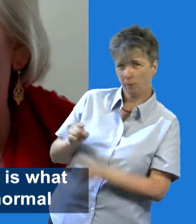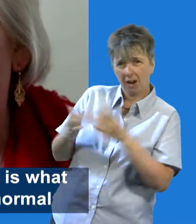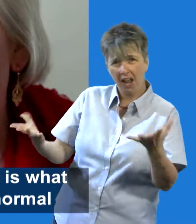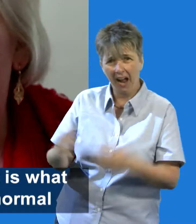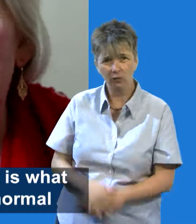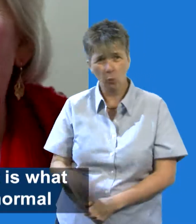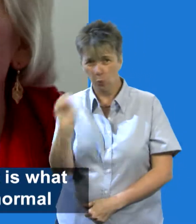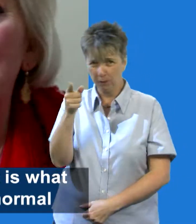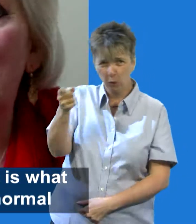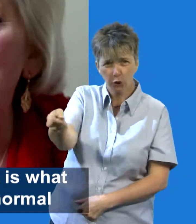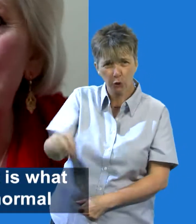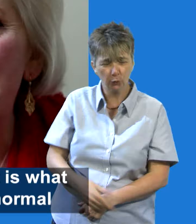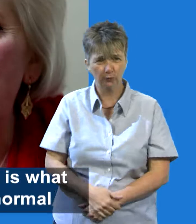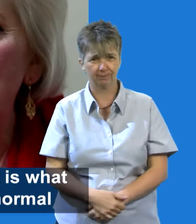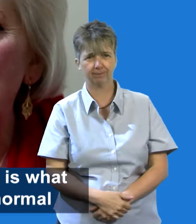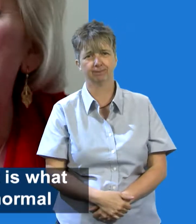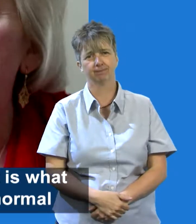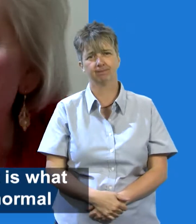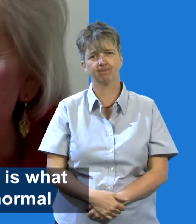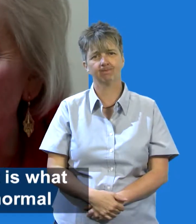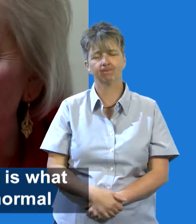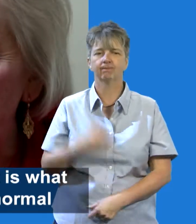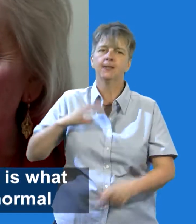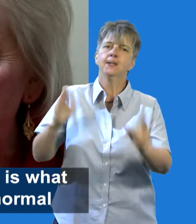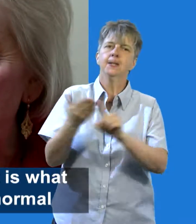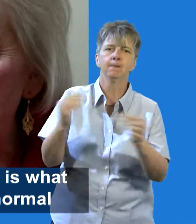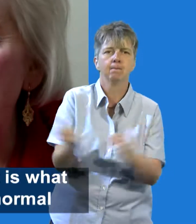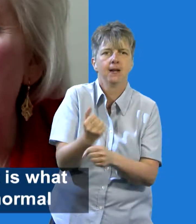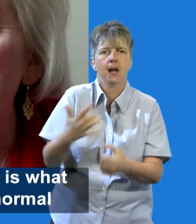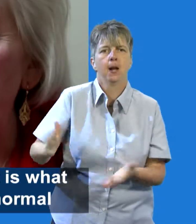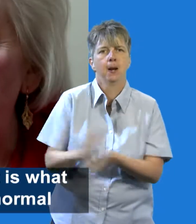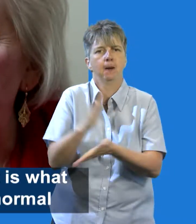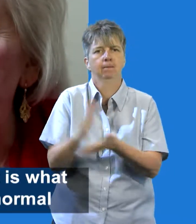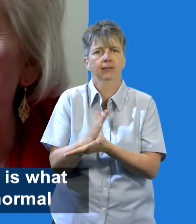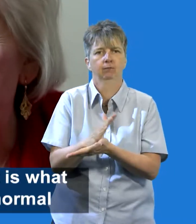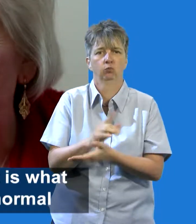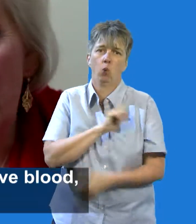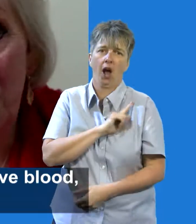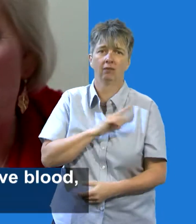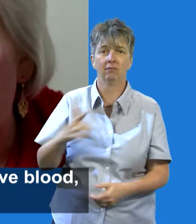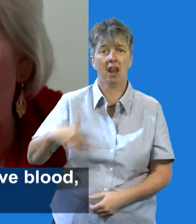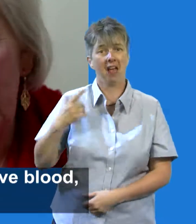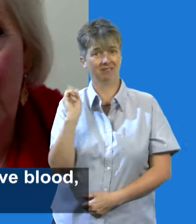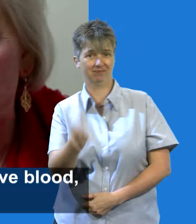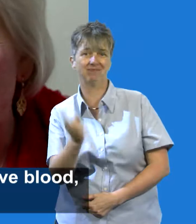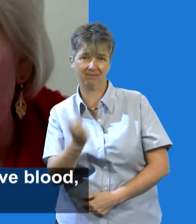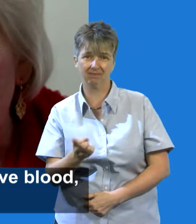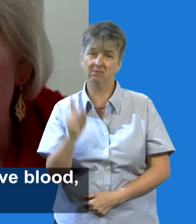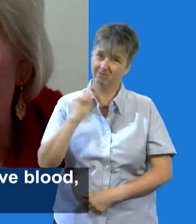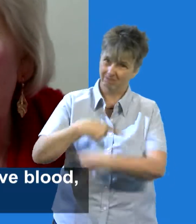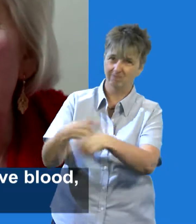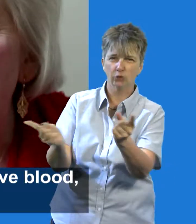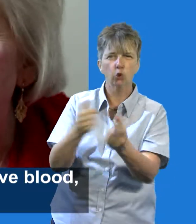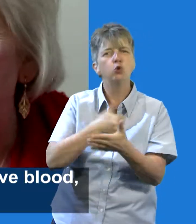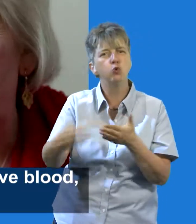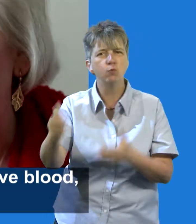them happy because that's what life's about. They're people. They are normal people. They have a heart, they have